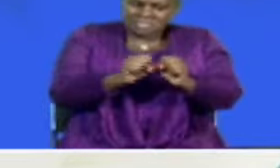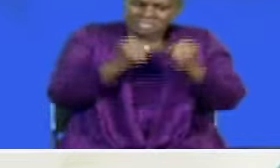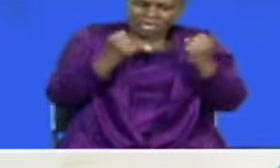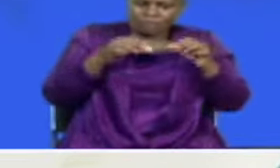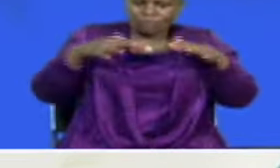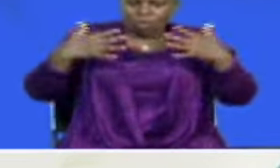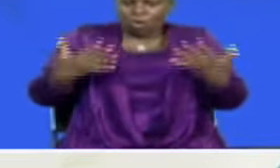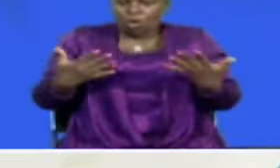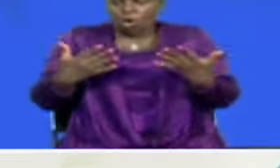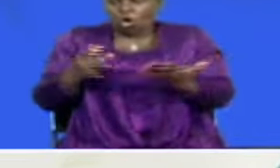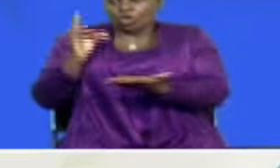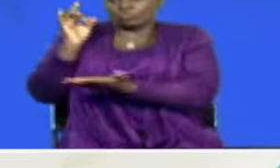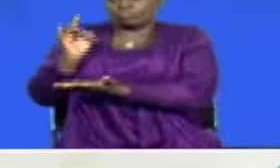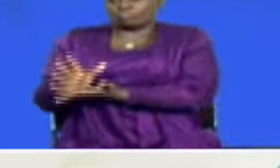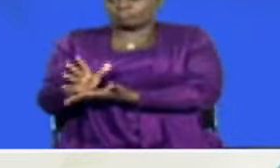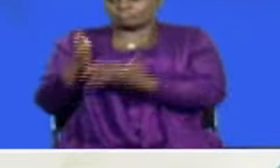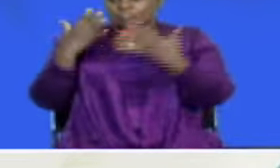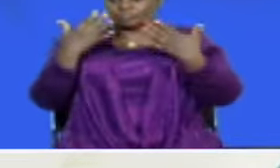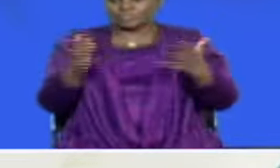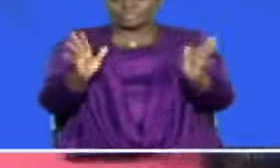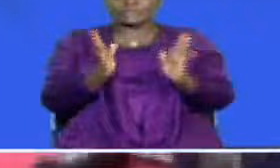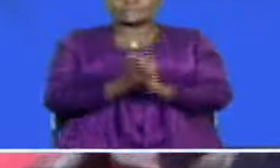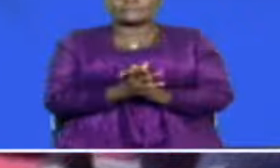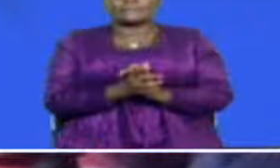or seal his fate.